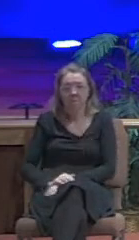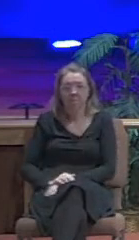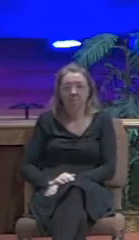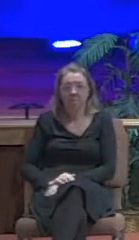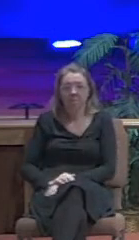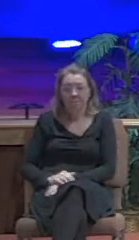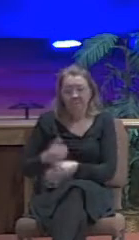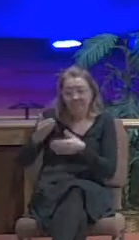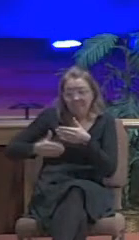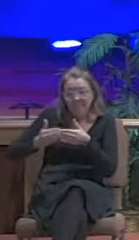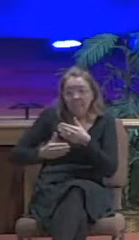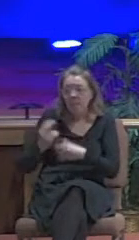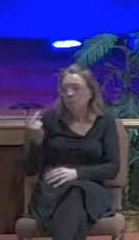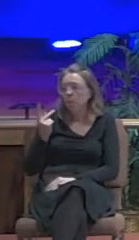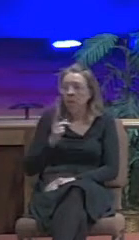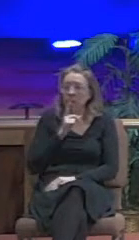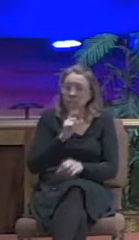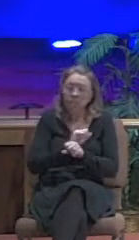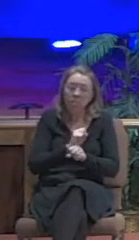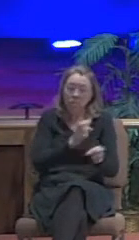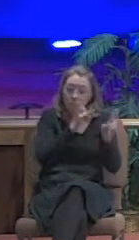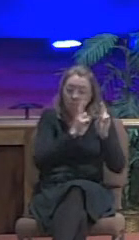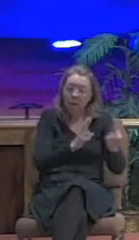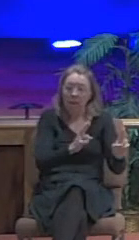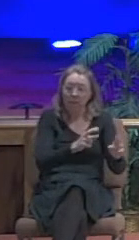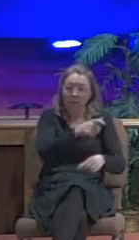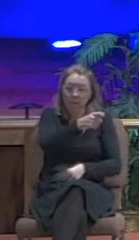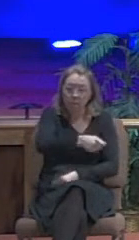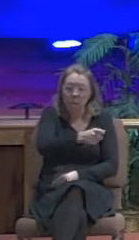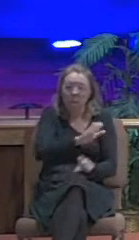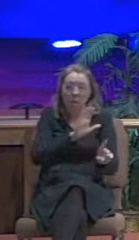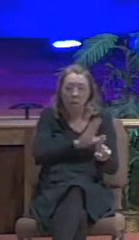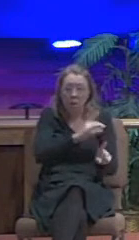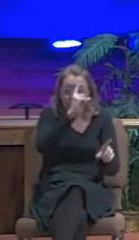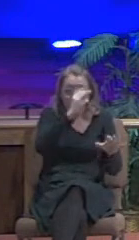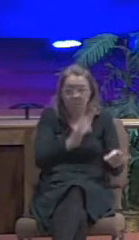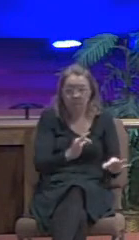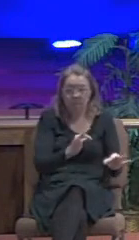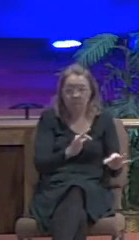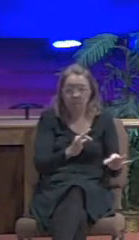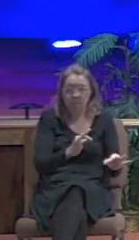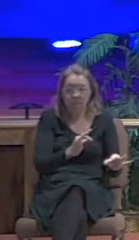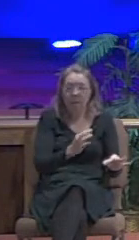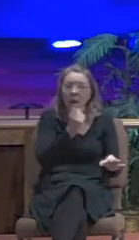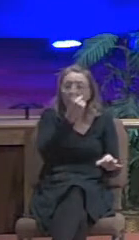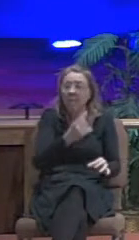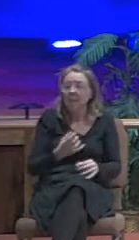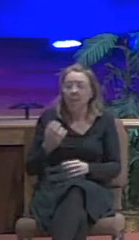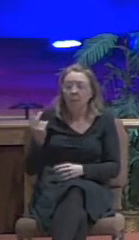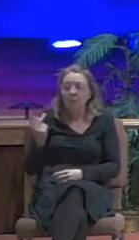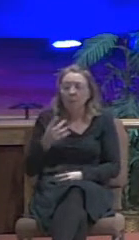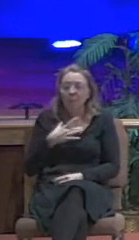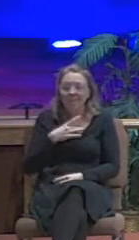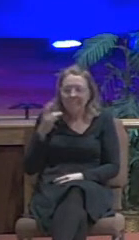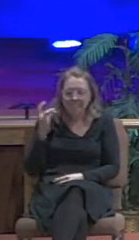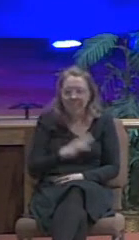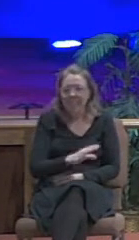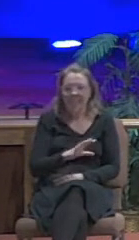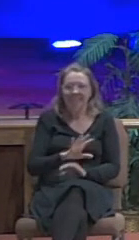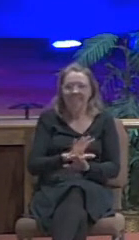of her, and we were respectful of her decision, even though we didn't like it. And we petitioned a higher court because of it.